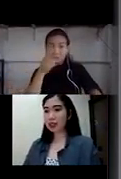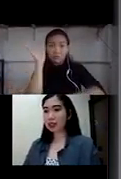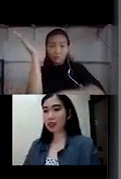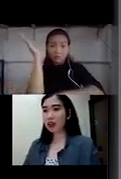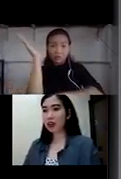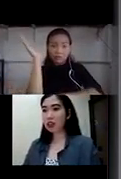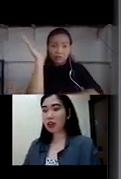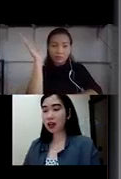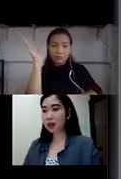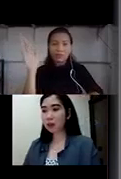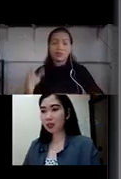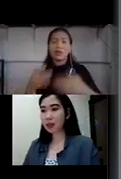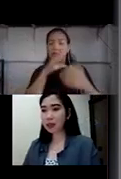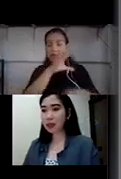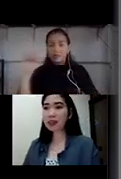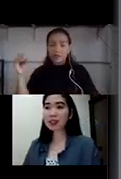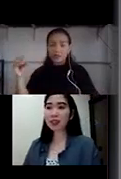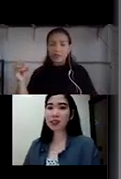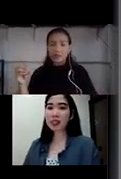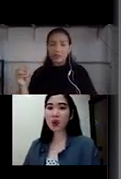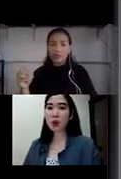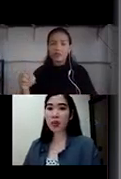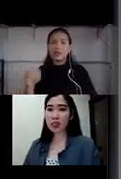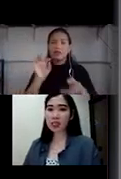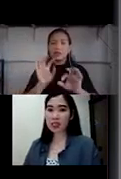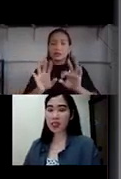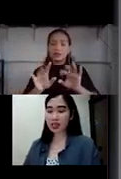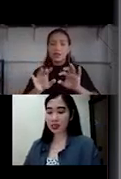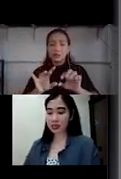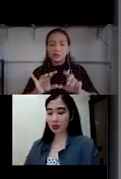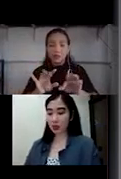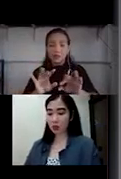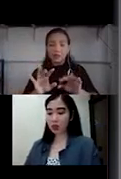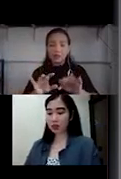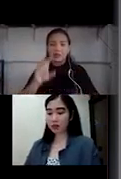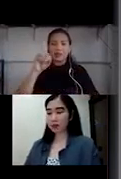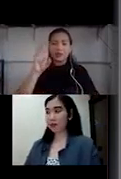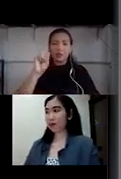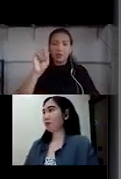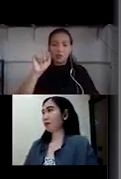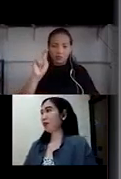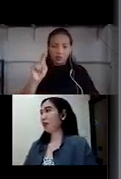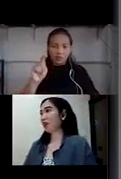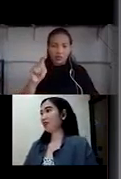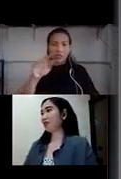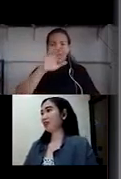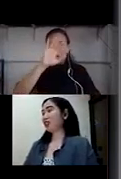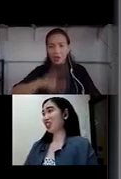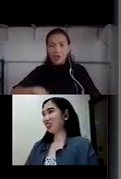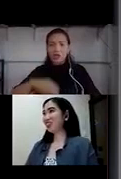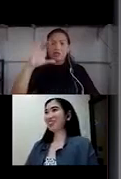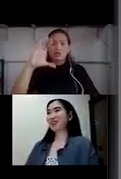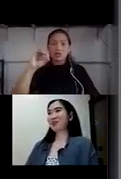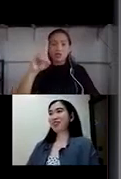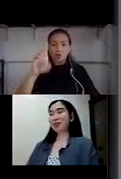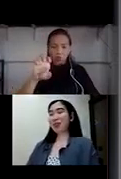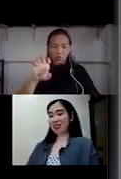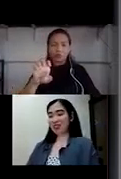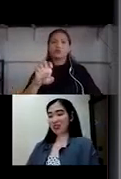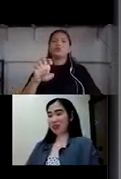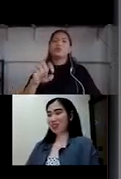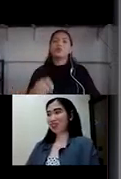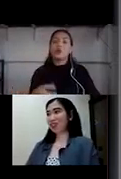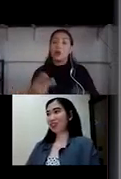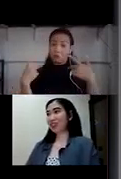Then, click on, type in the DOST as the code. Ayan. Chill. Meron